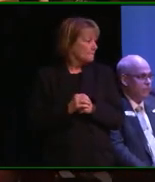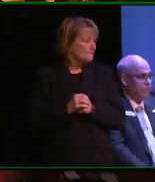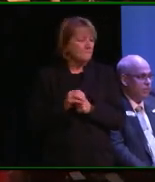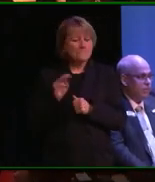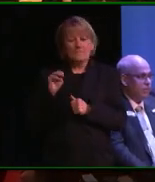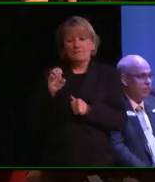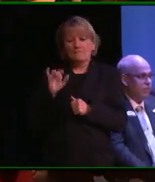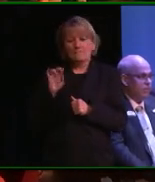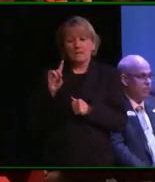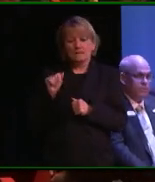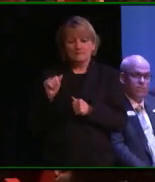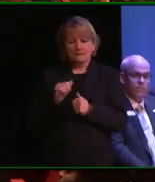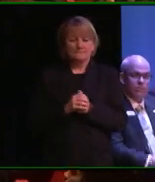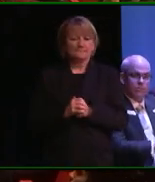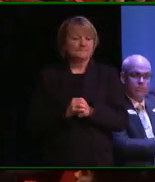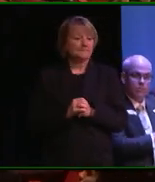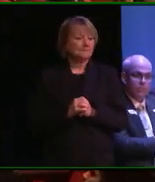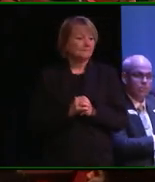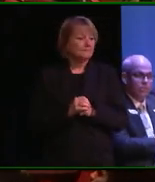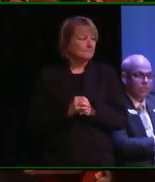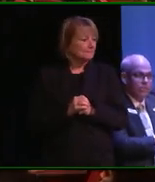Melinda Amarantes.